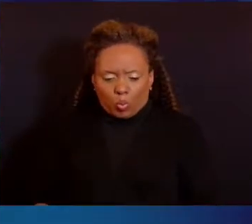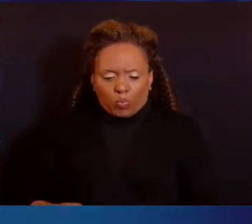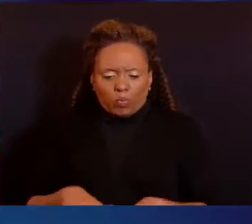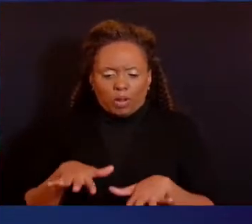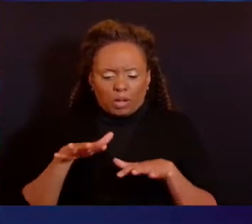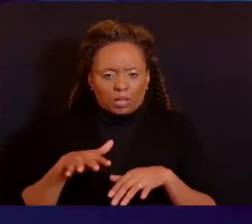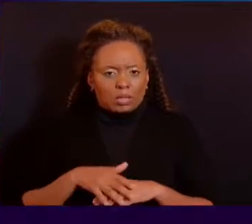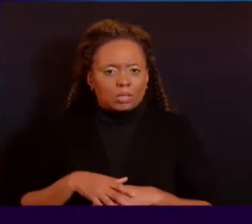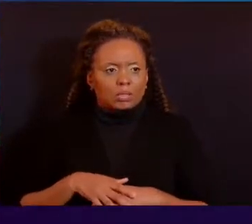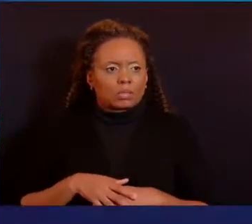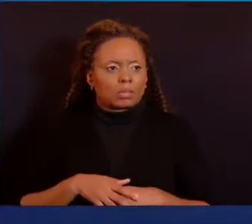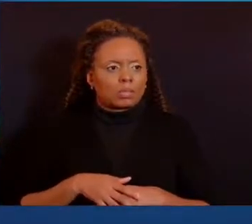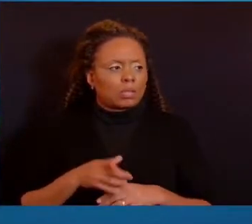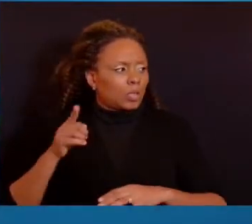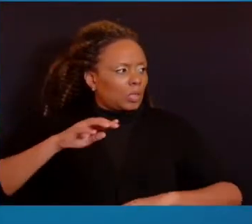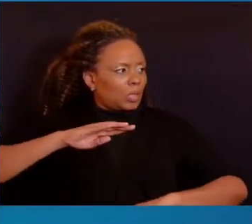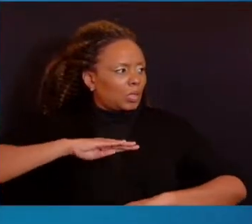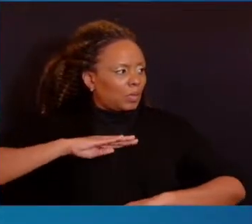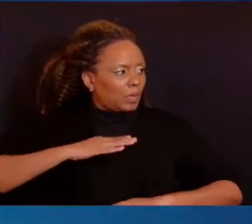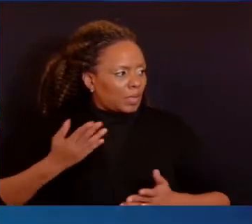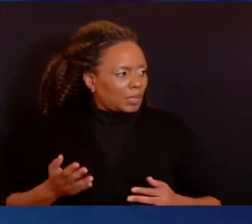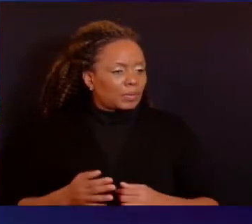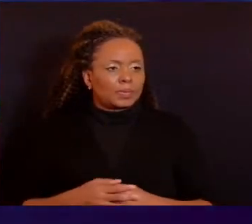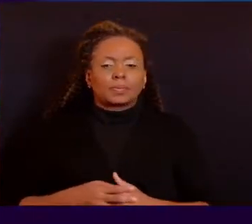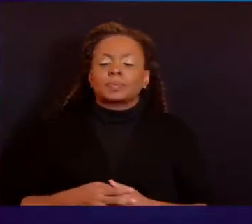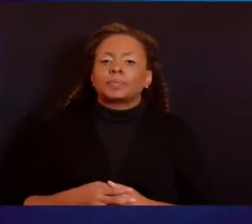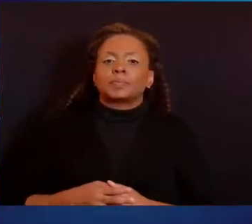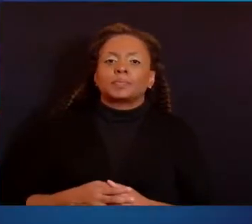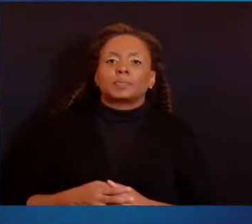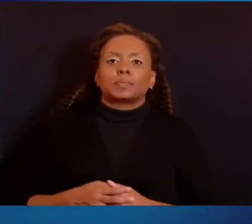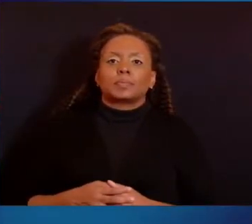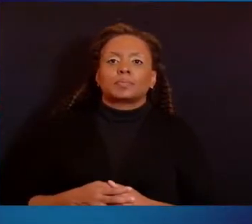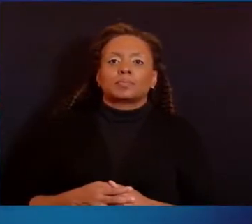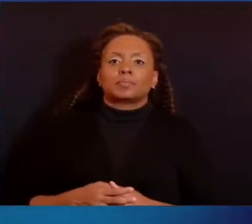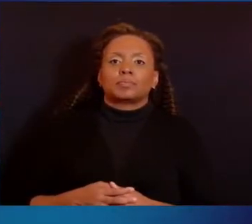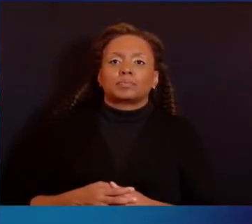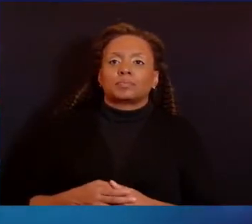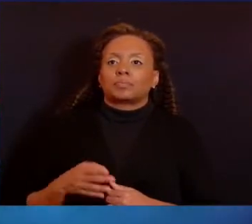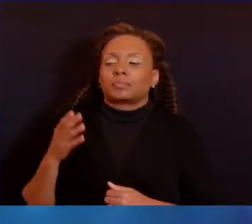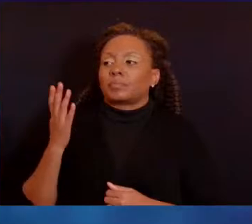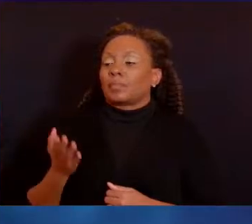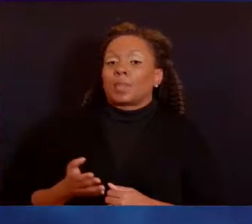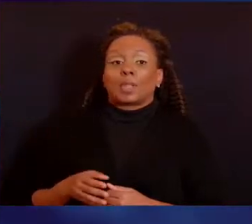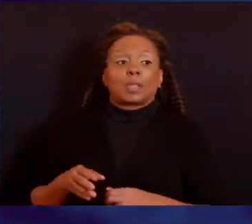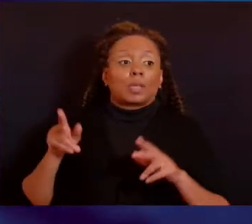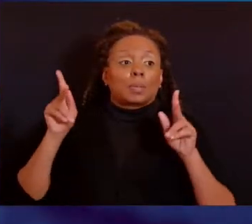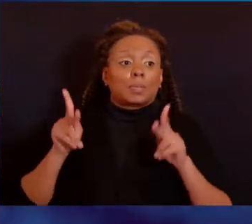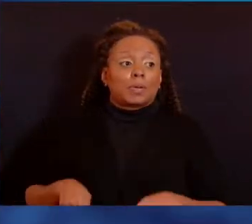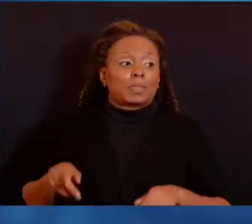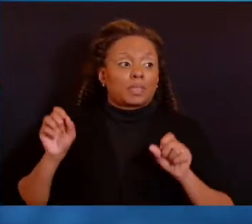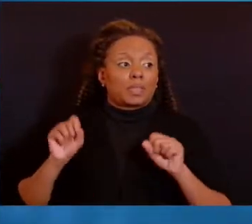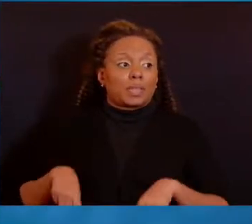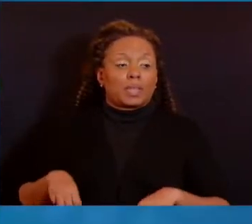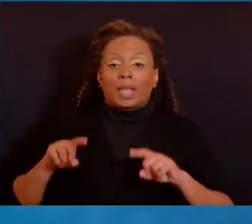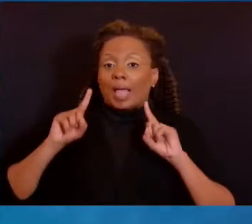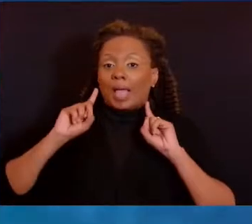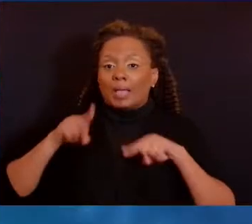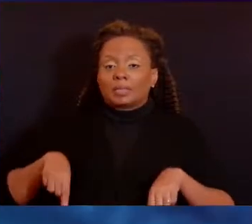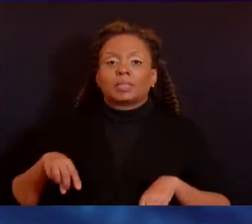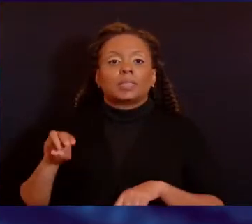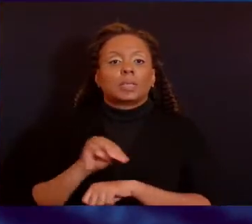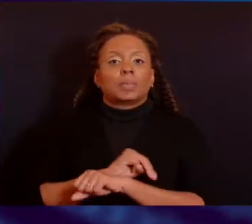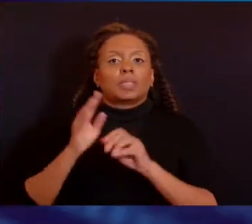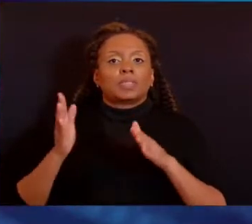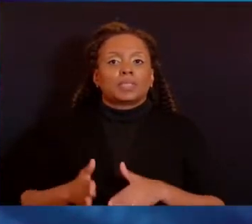infrastructural context where we stand. Barry, the person who can actually better answer that than me is the